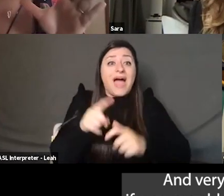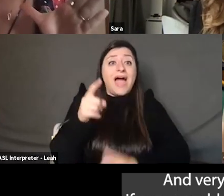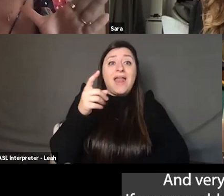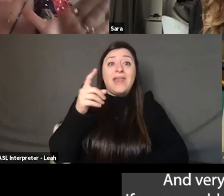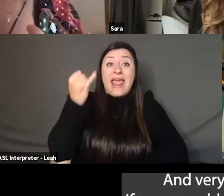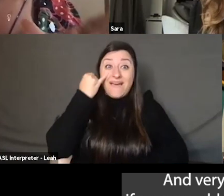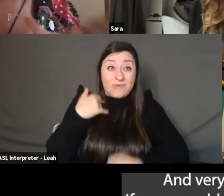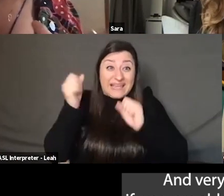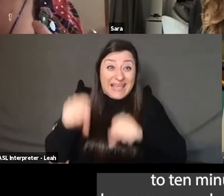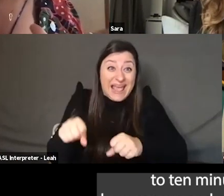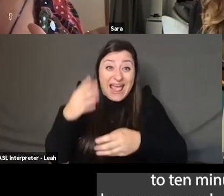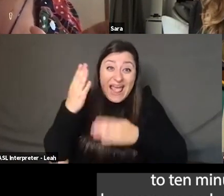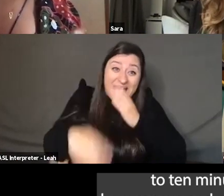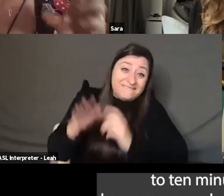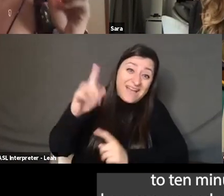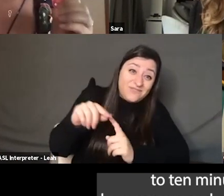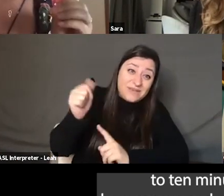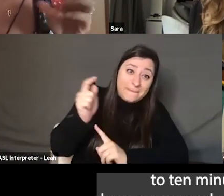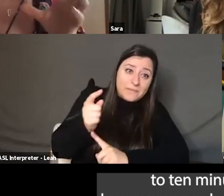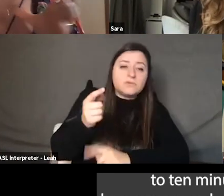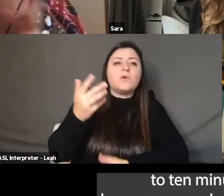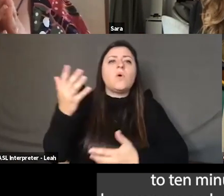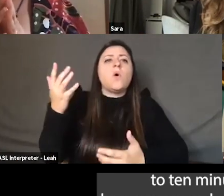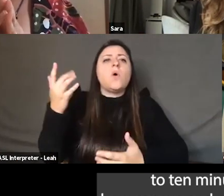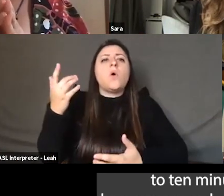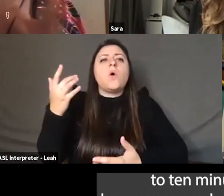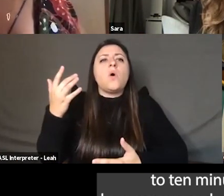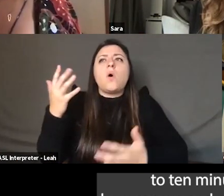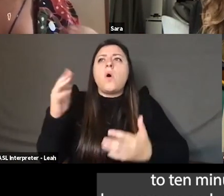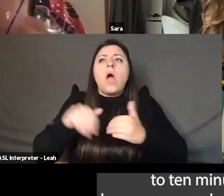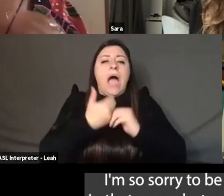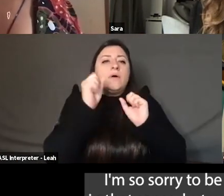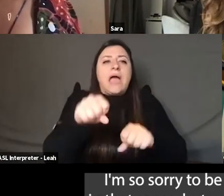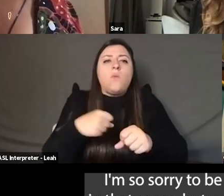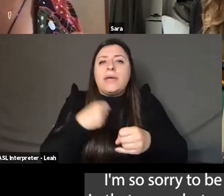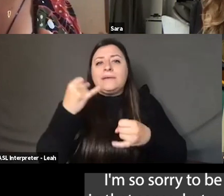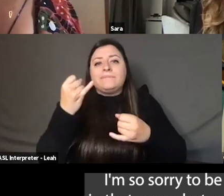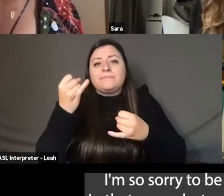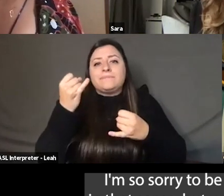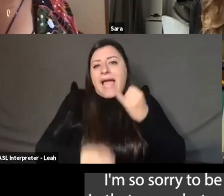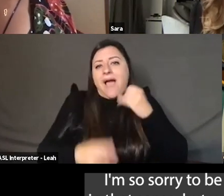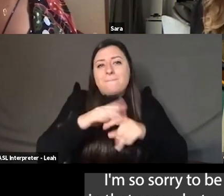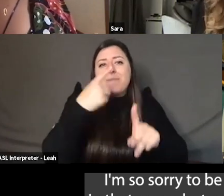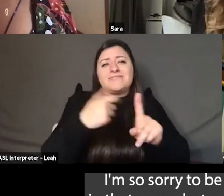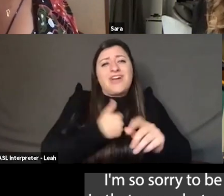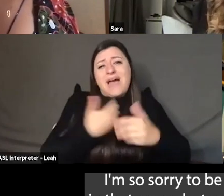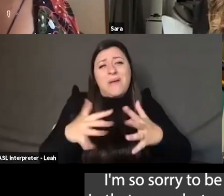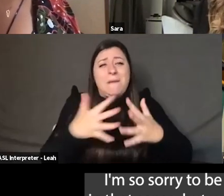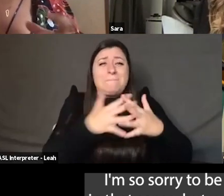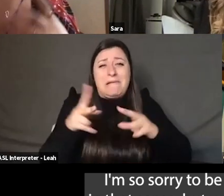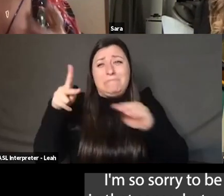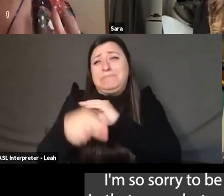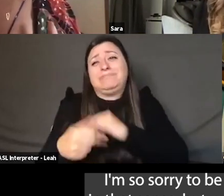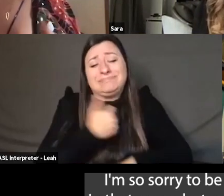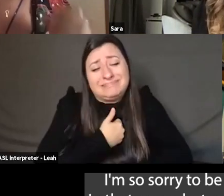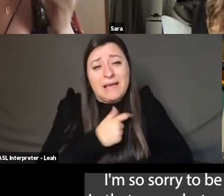we were able to end in 5 to 10 minutes, how can we end on a positive note? I'm so sorry to be so Americanized in that sense,